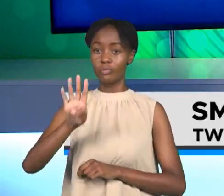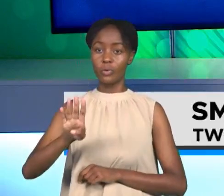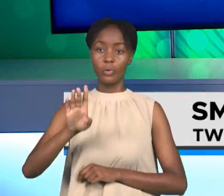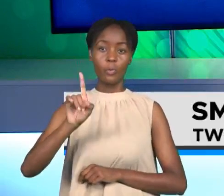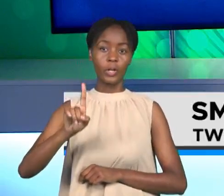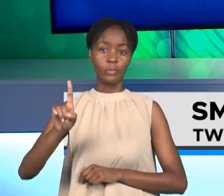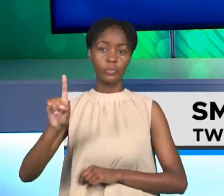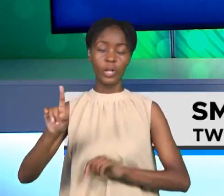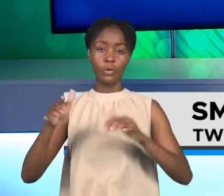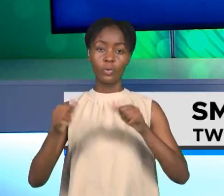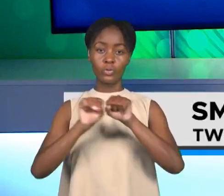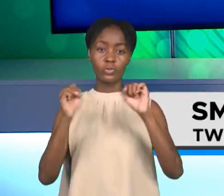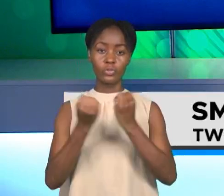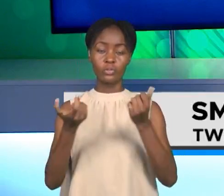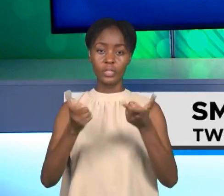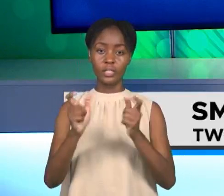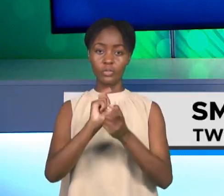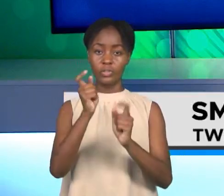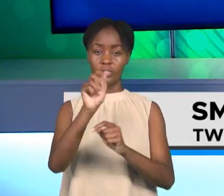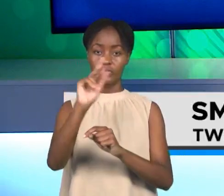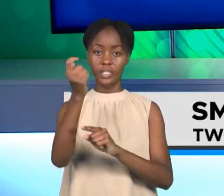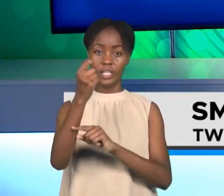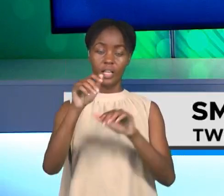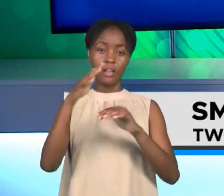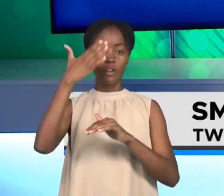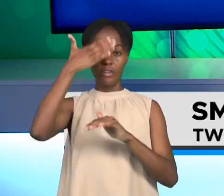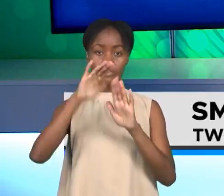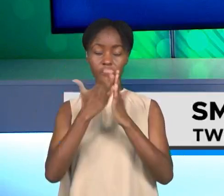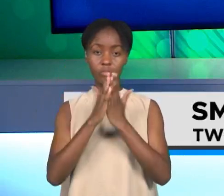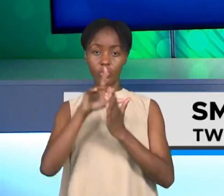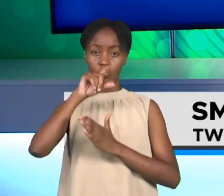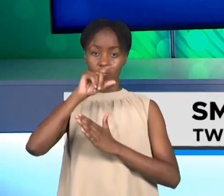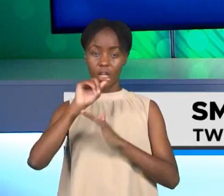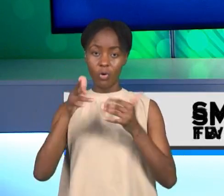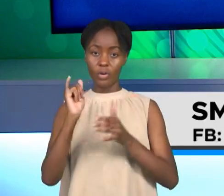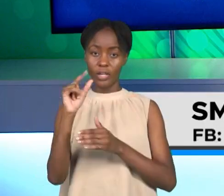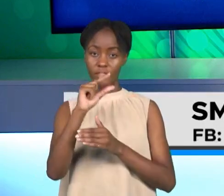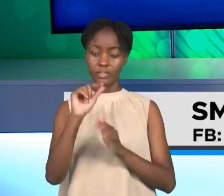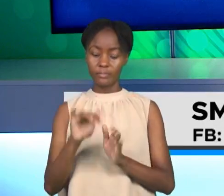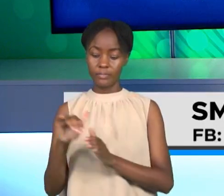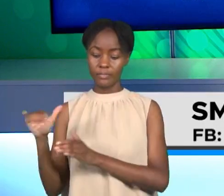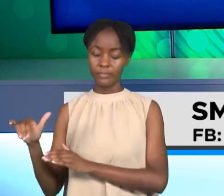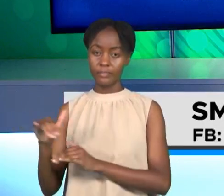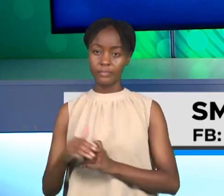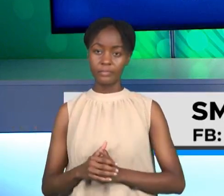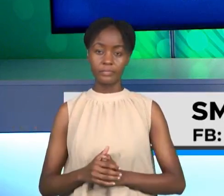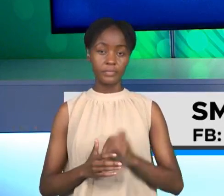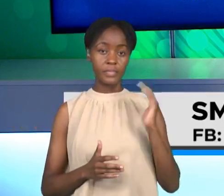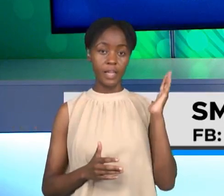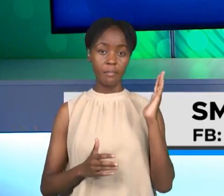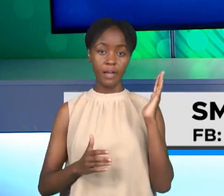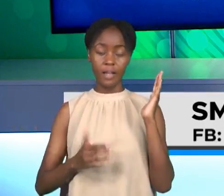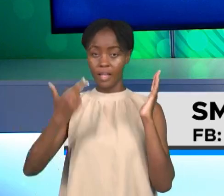across our social media handles, Switch TV Kenya on Facebook, Twitter and Instagram. Now we start. Temperature checks